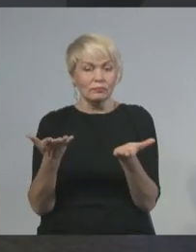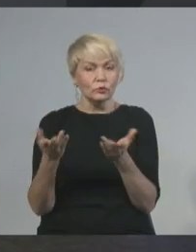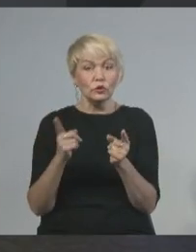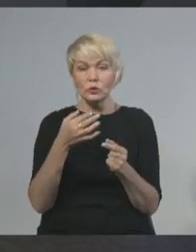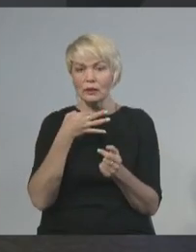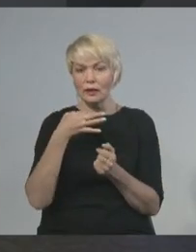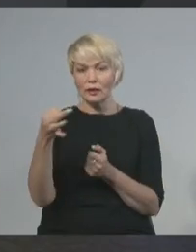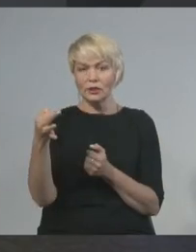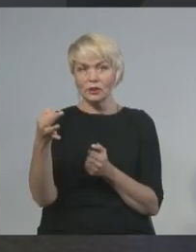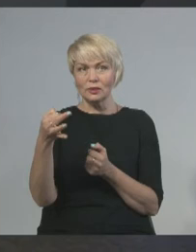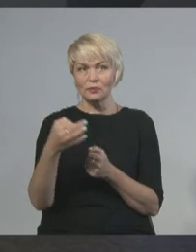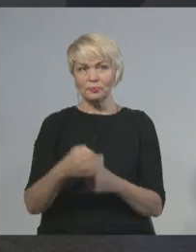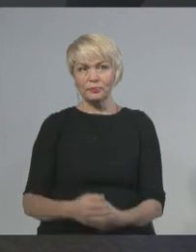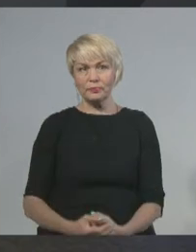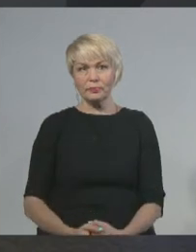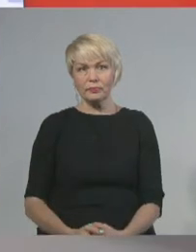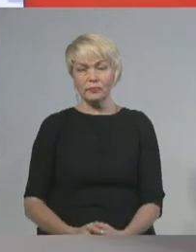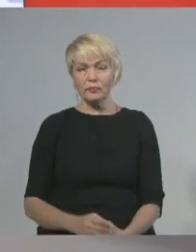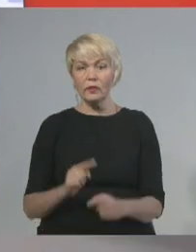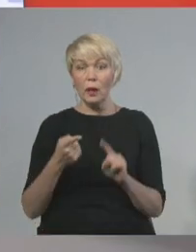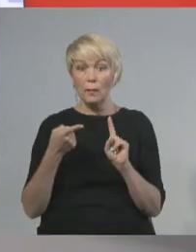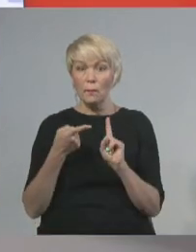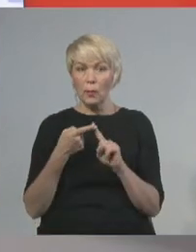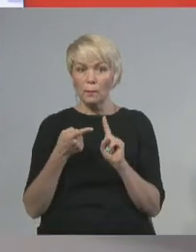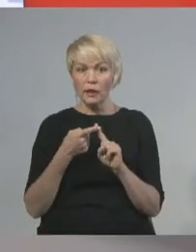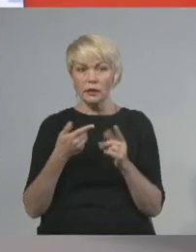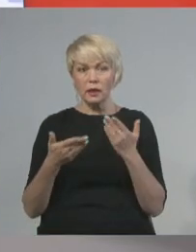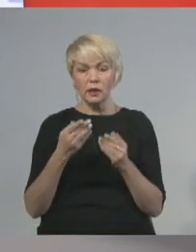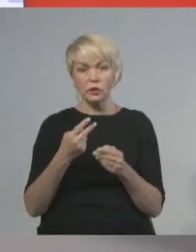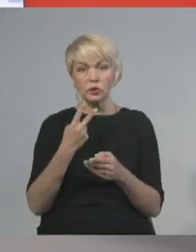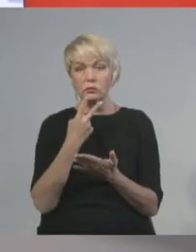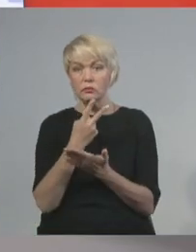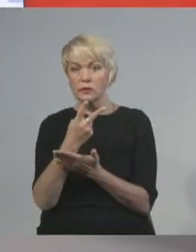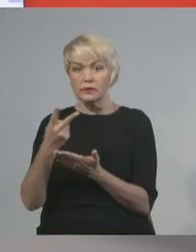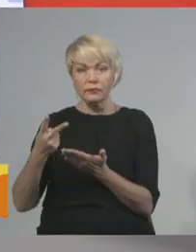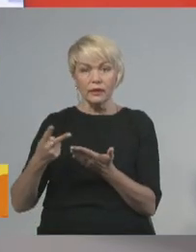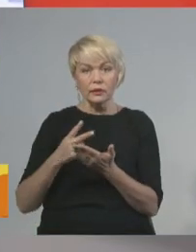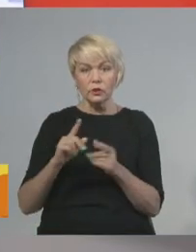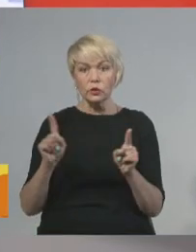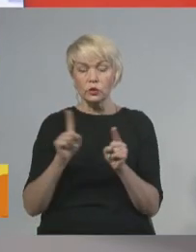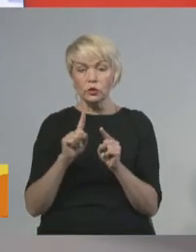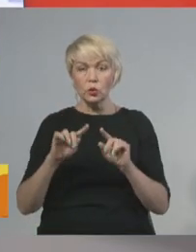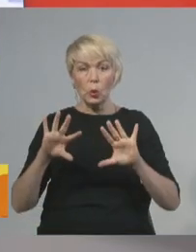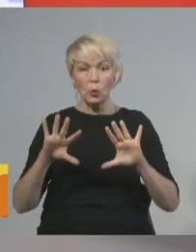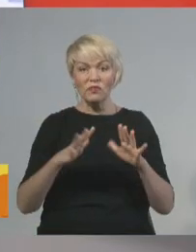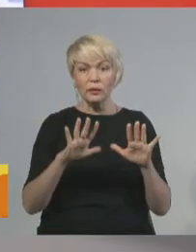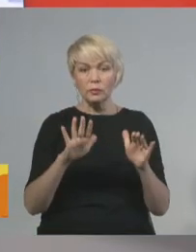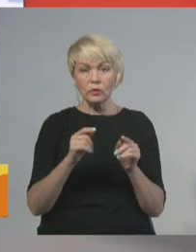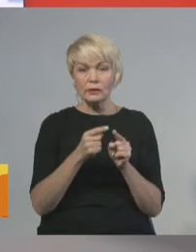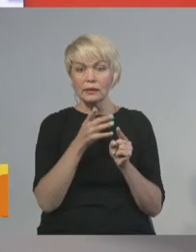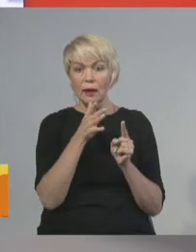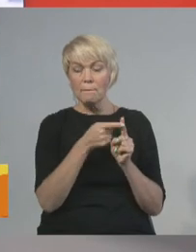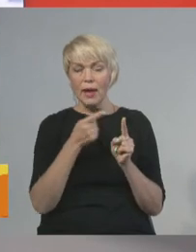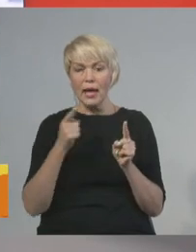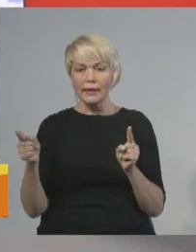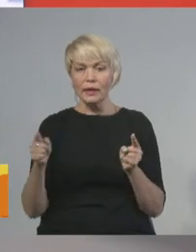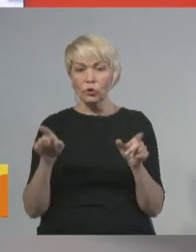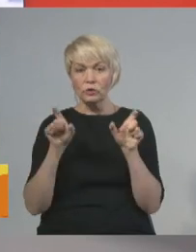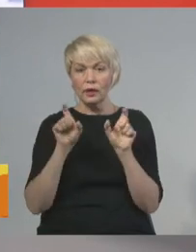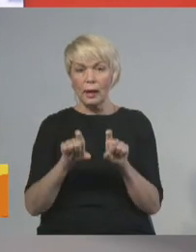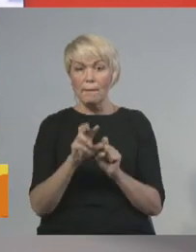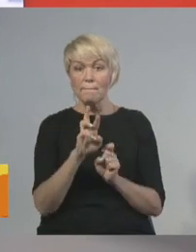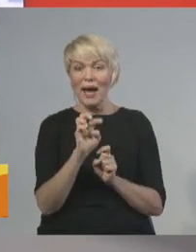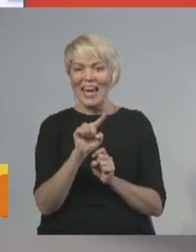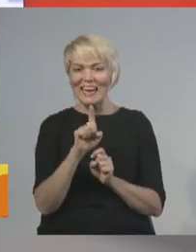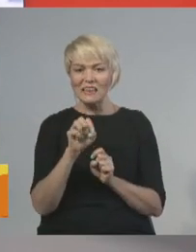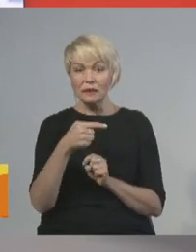when you go into your newsroom what do you say then well first of all if you take a look at what happened for the time of the lockdown